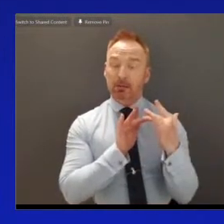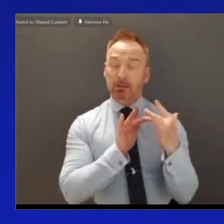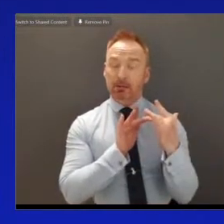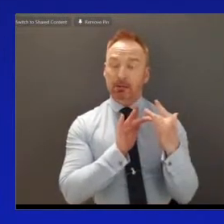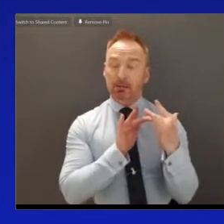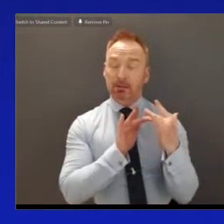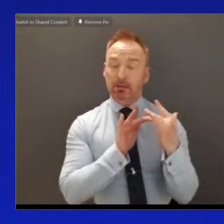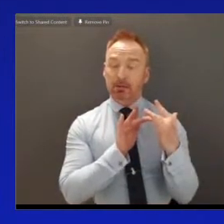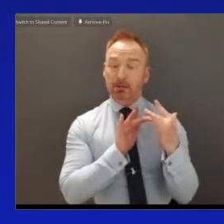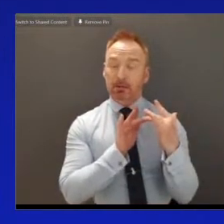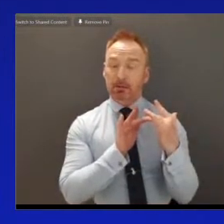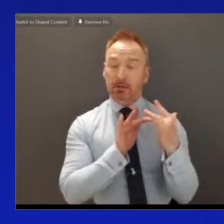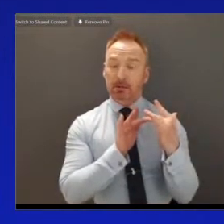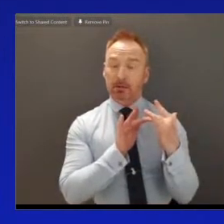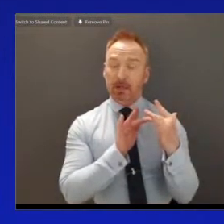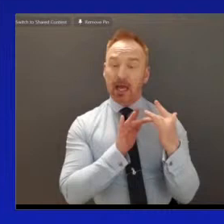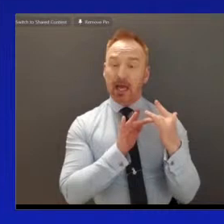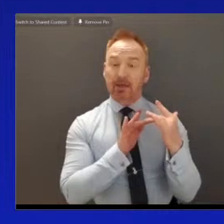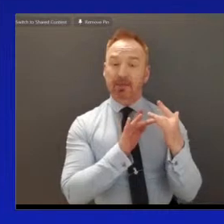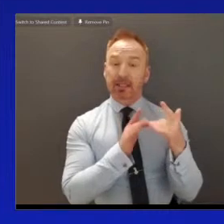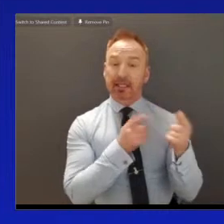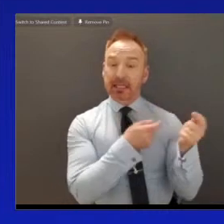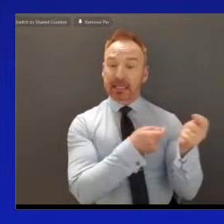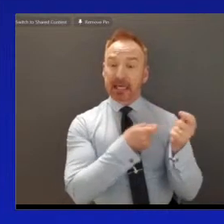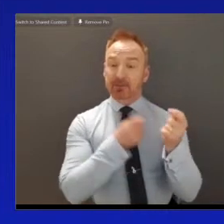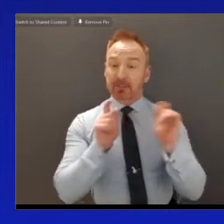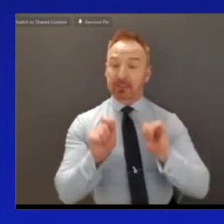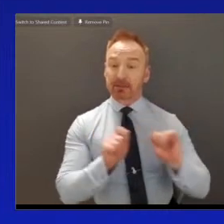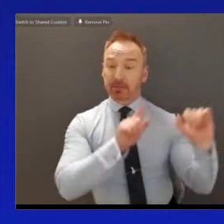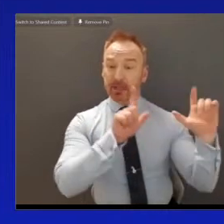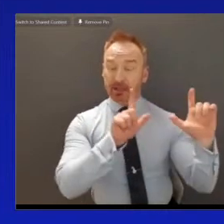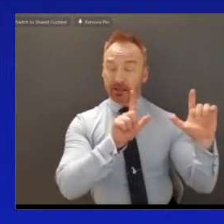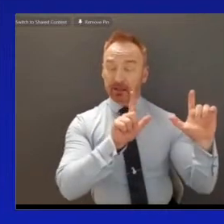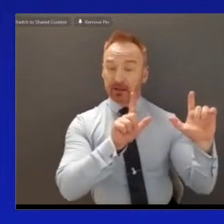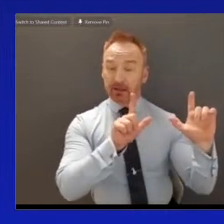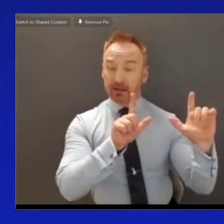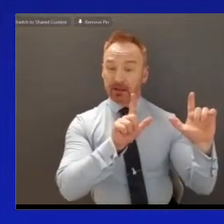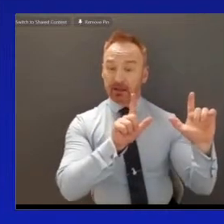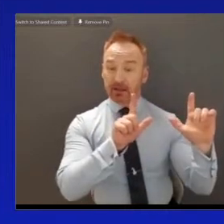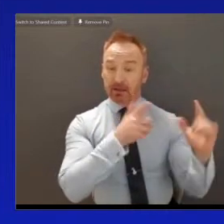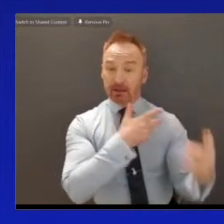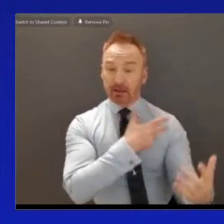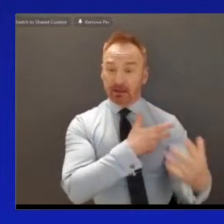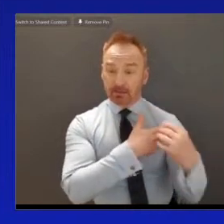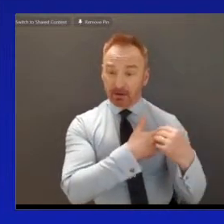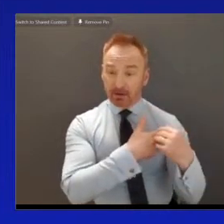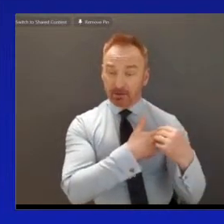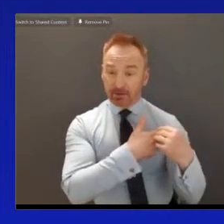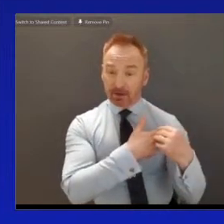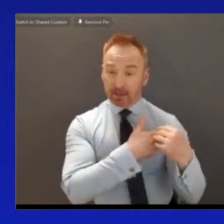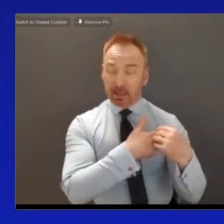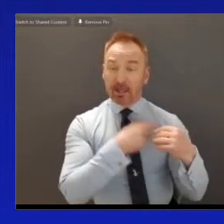d'engagement se terminera le 12 février 2021. Visitez